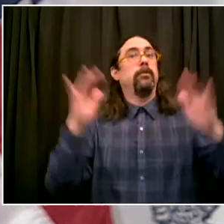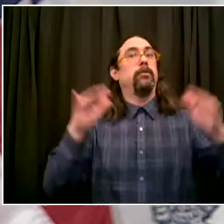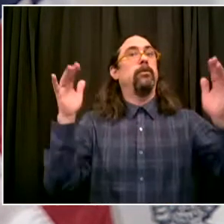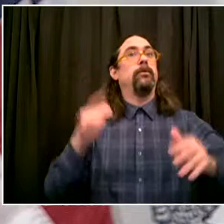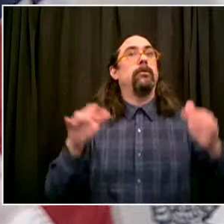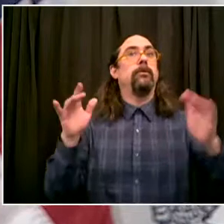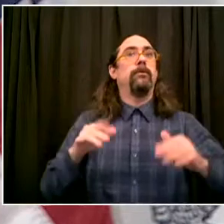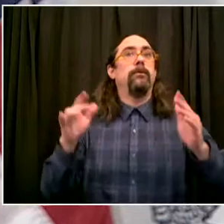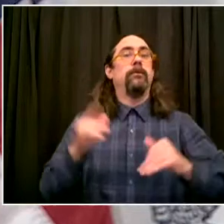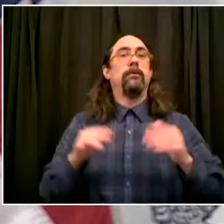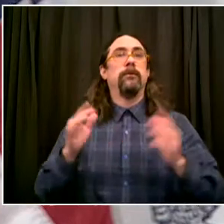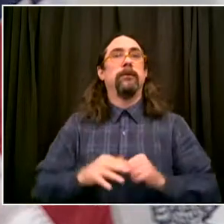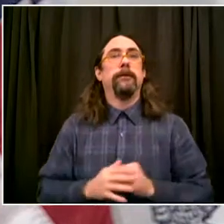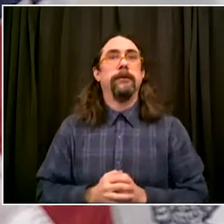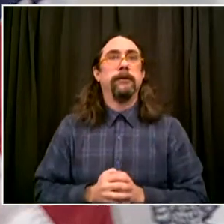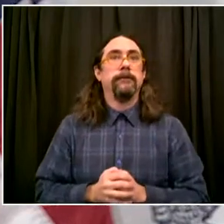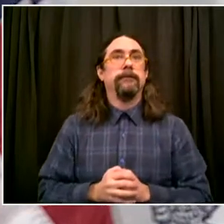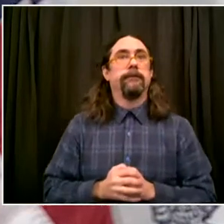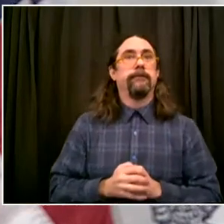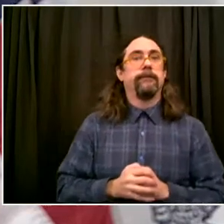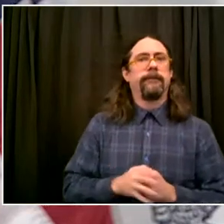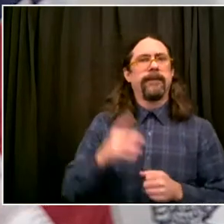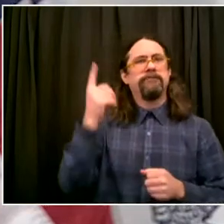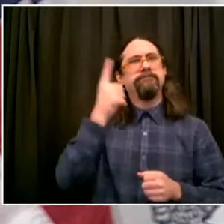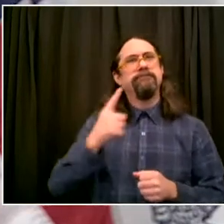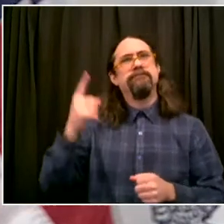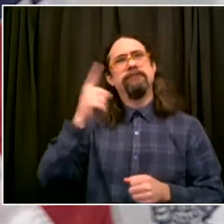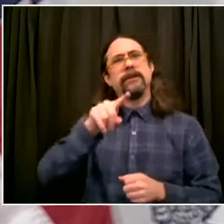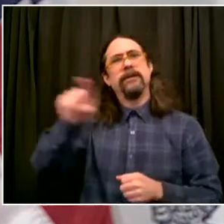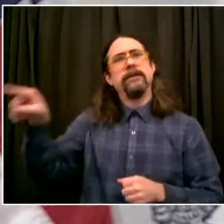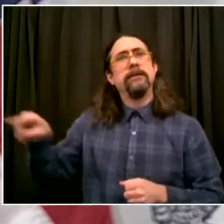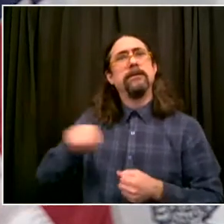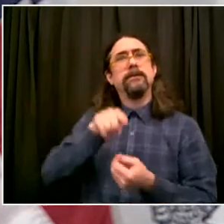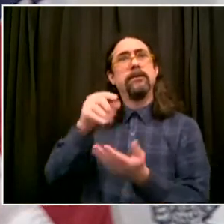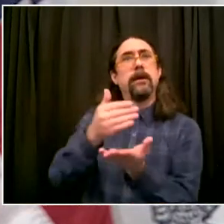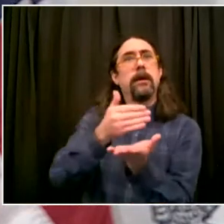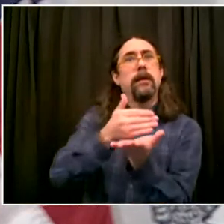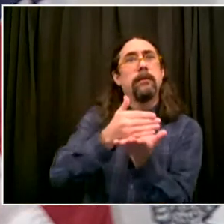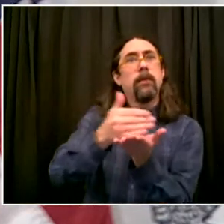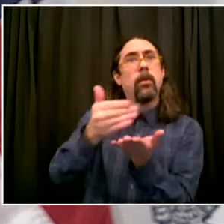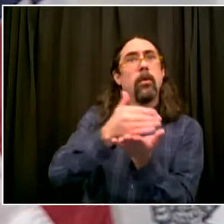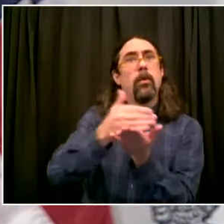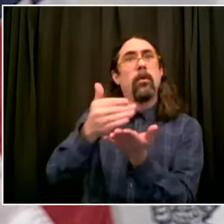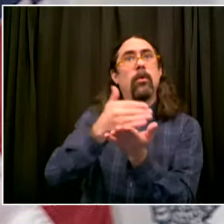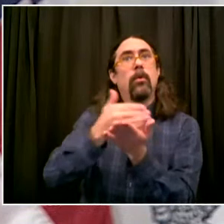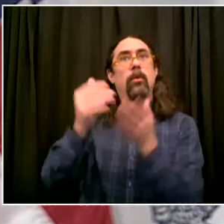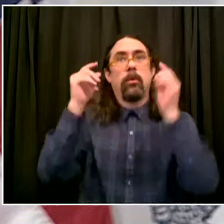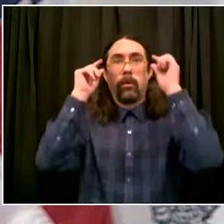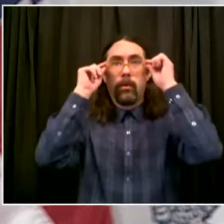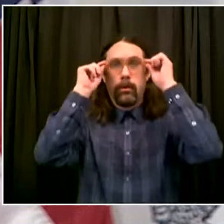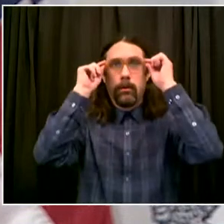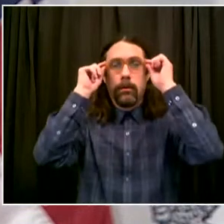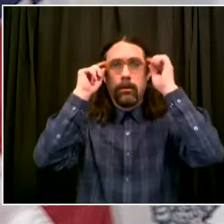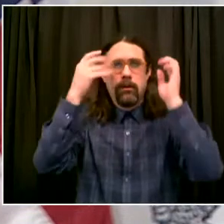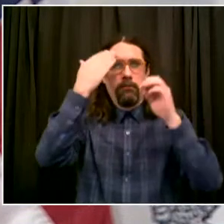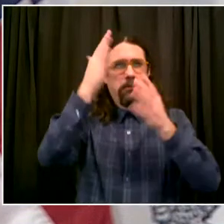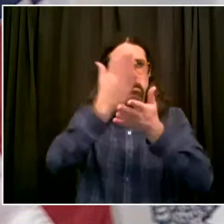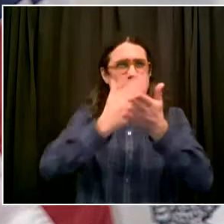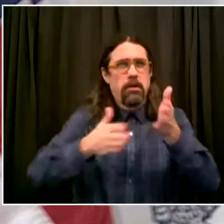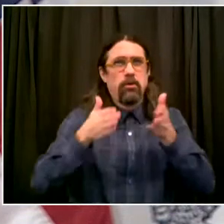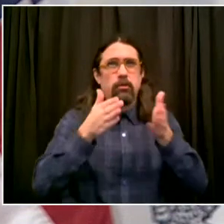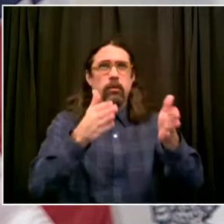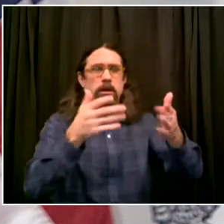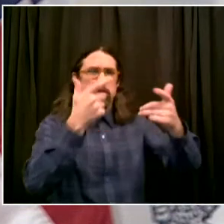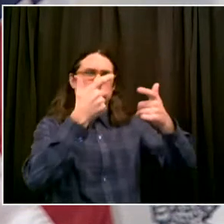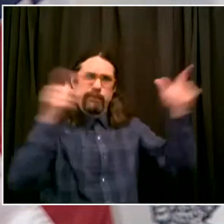where you have your strategy with holsters and small mini plows, what is your message to Queens